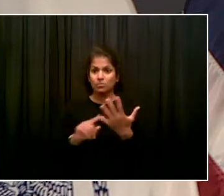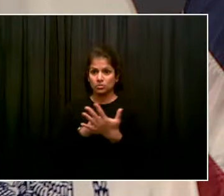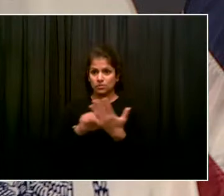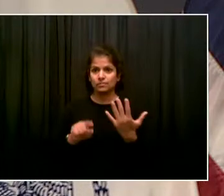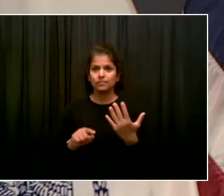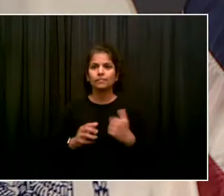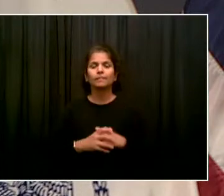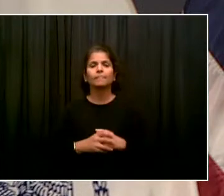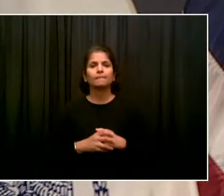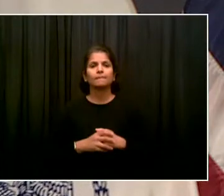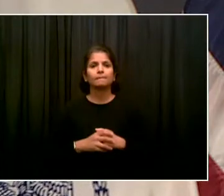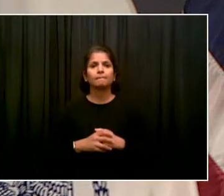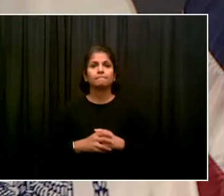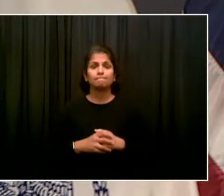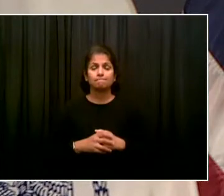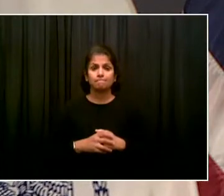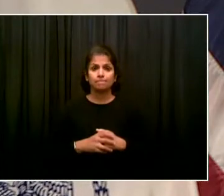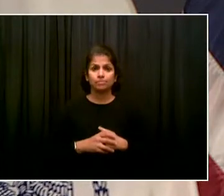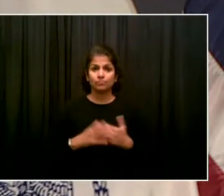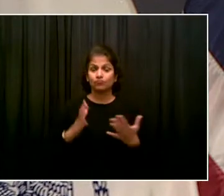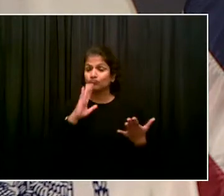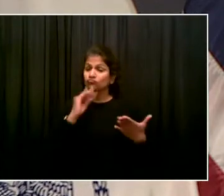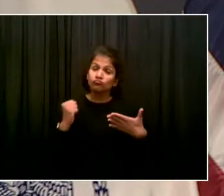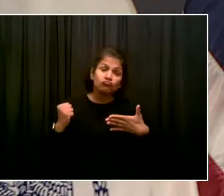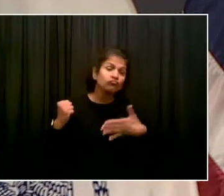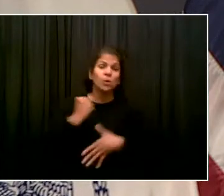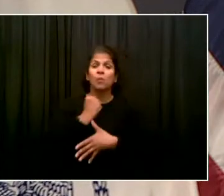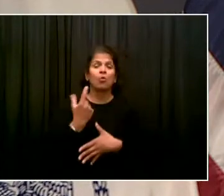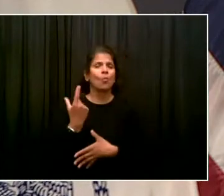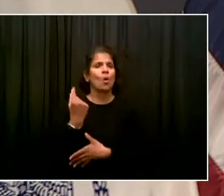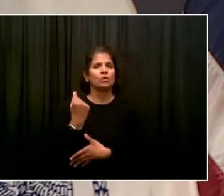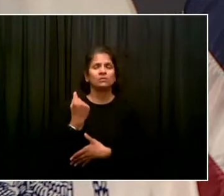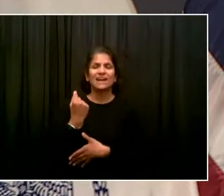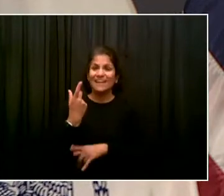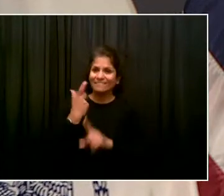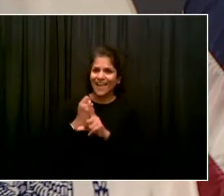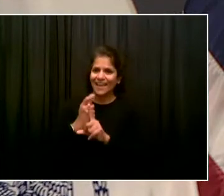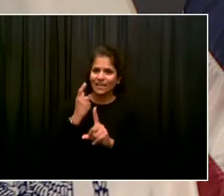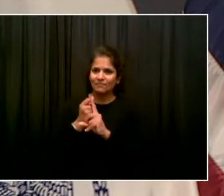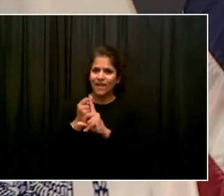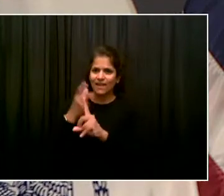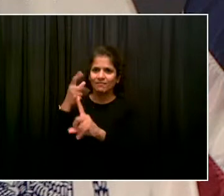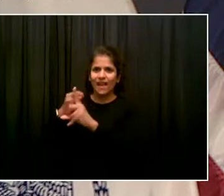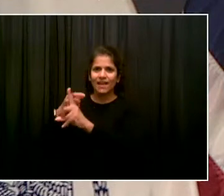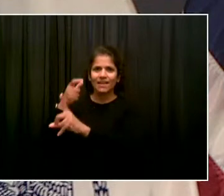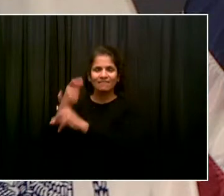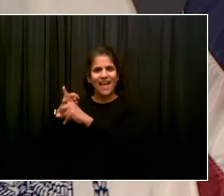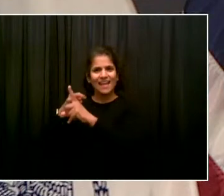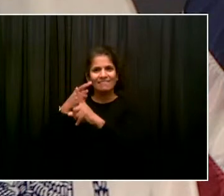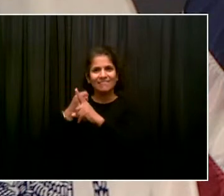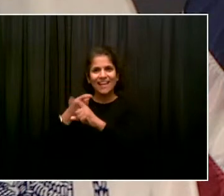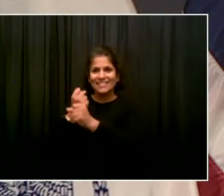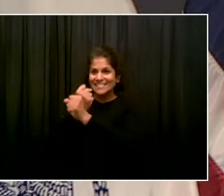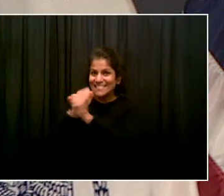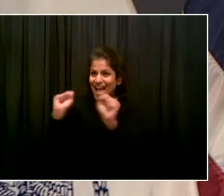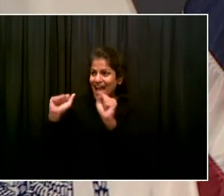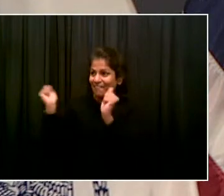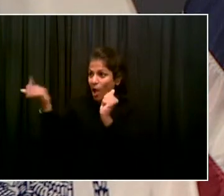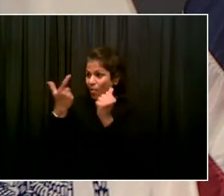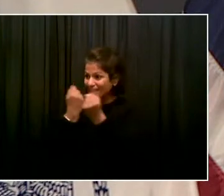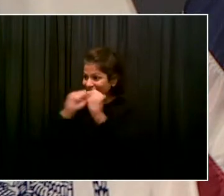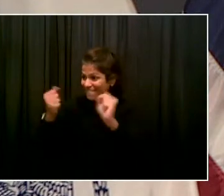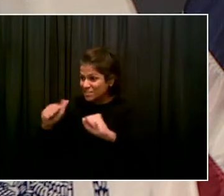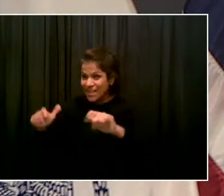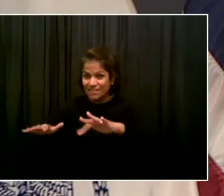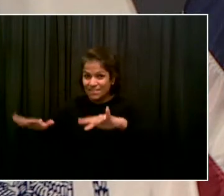in every way, the vaccinations, everything we're doing to fuel the recovery, because that's also going to help people feel more comfortable going back to